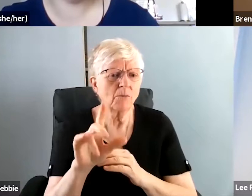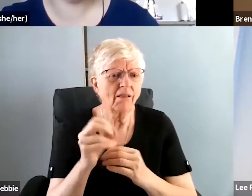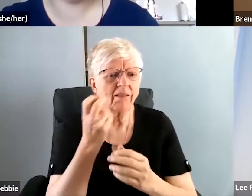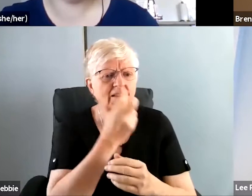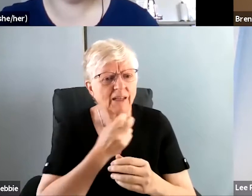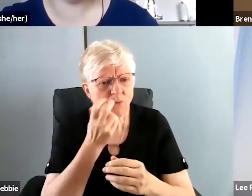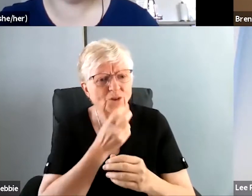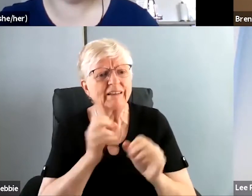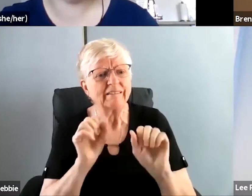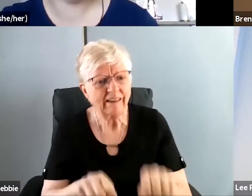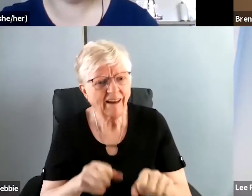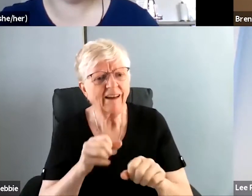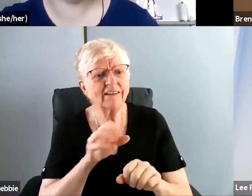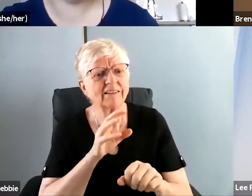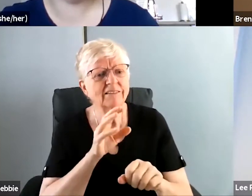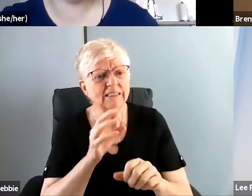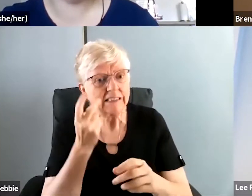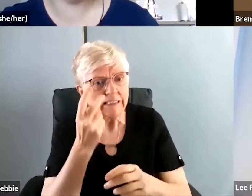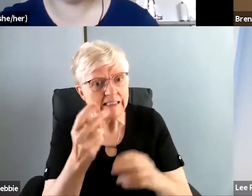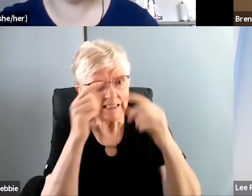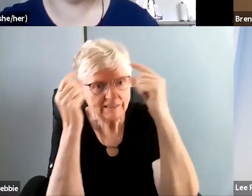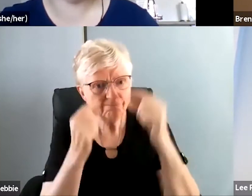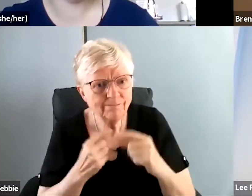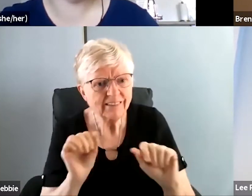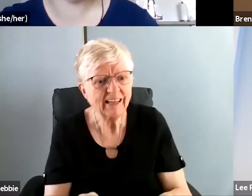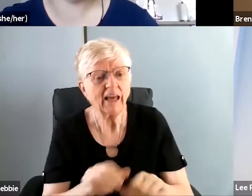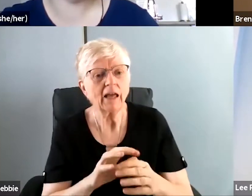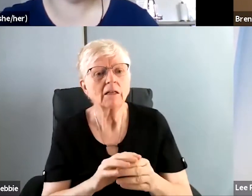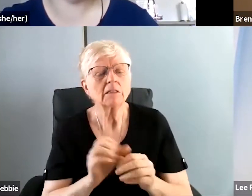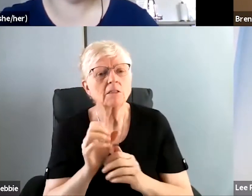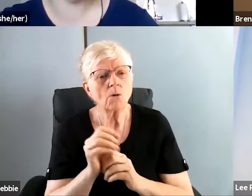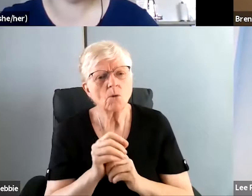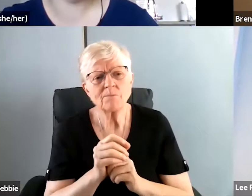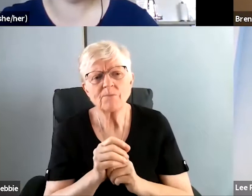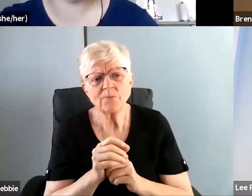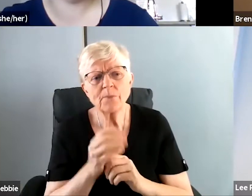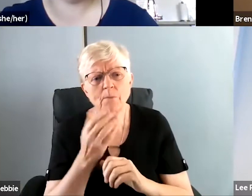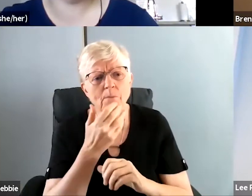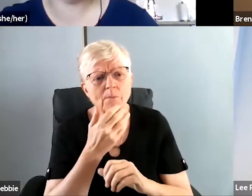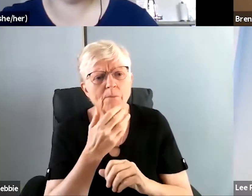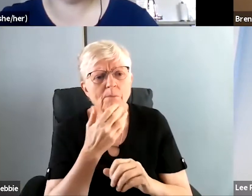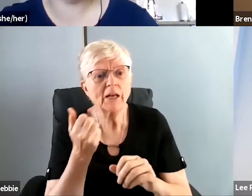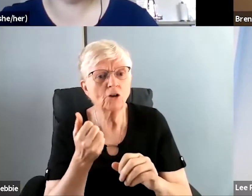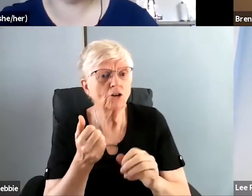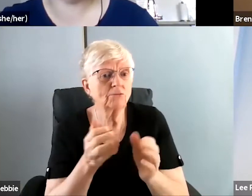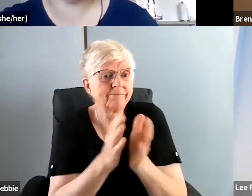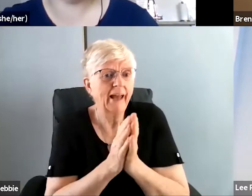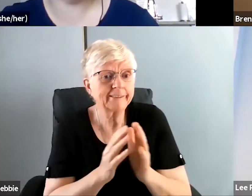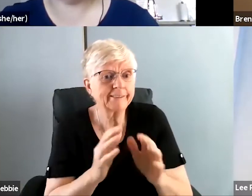available depending on what setting it was, the better quality assistive listening devices, and then with the public health safety